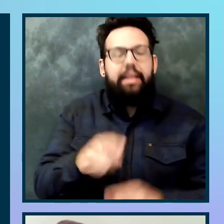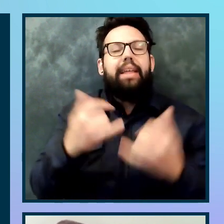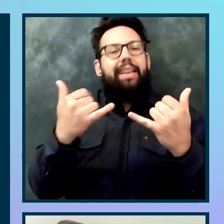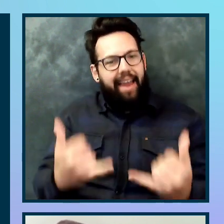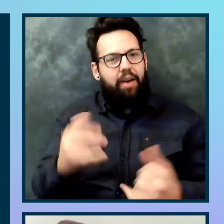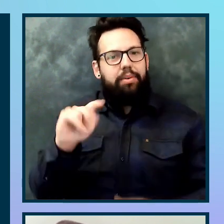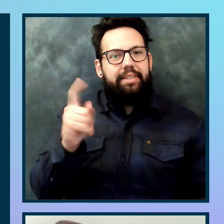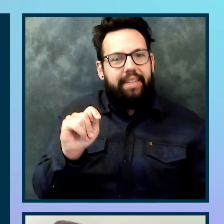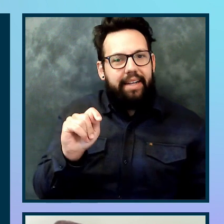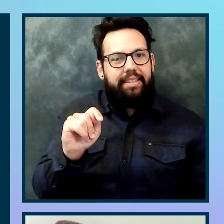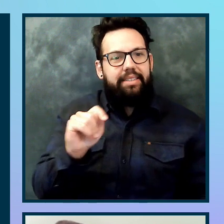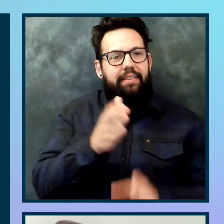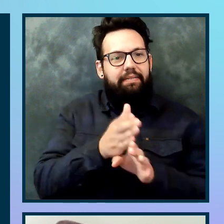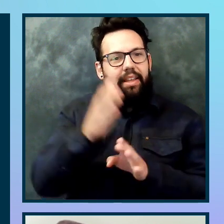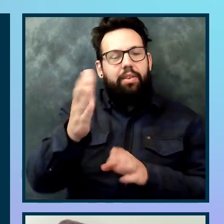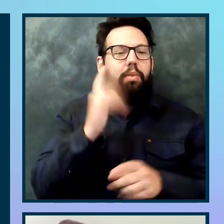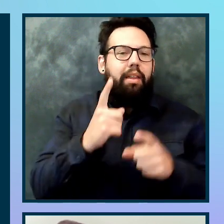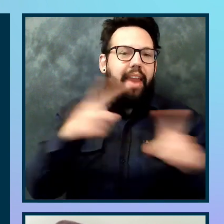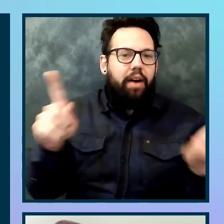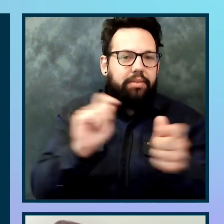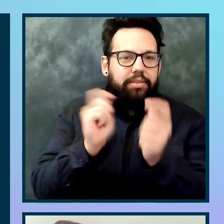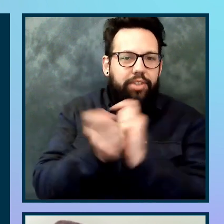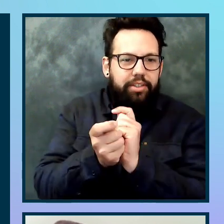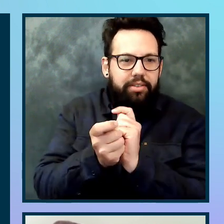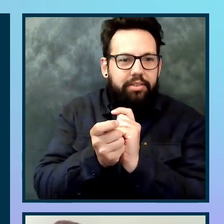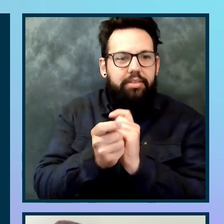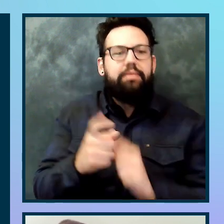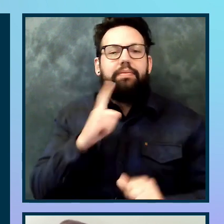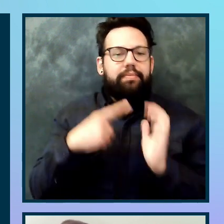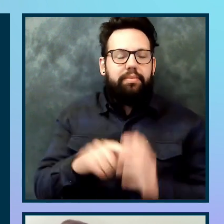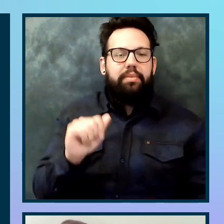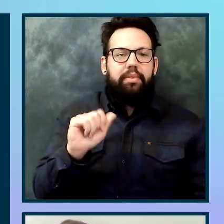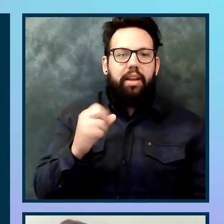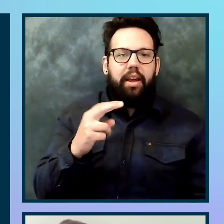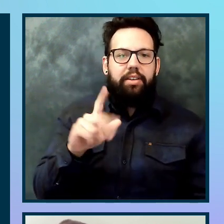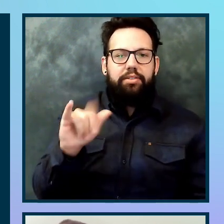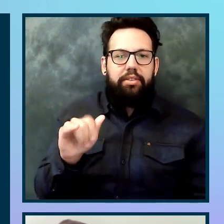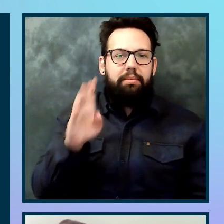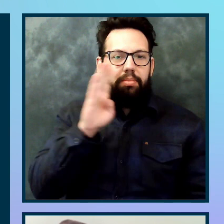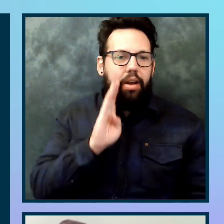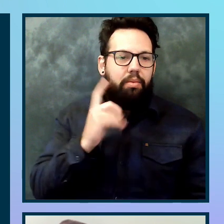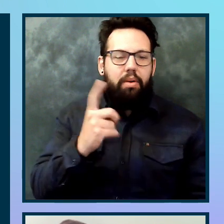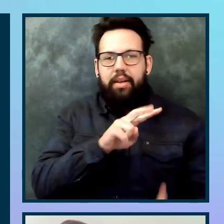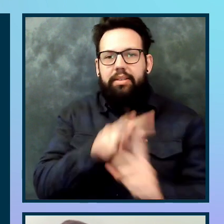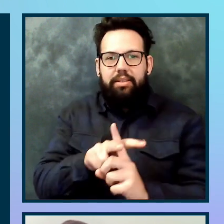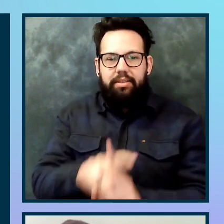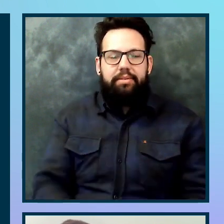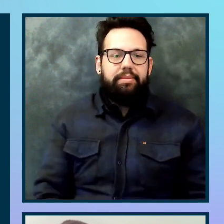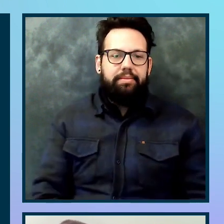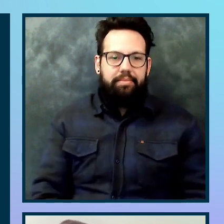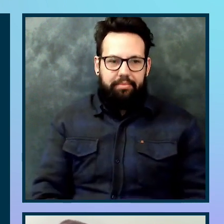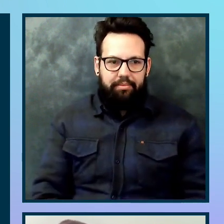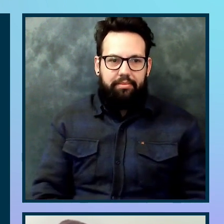it announces us only the changes. So for example, Ashley Brown, 1, unassigned, 3, those are the values that change. And